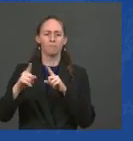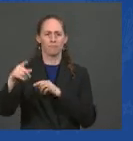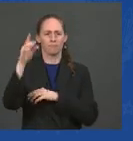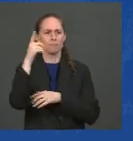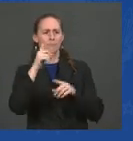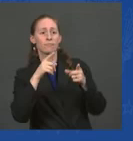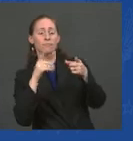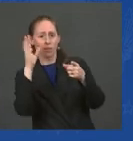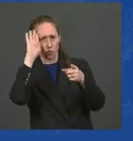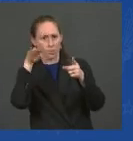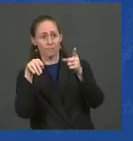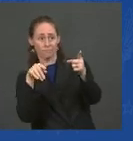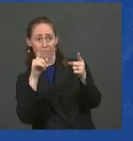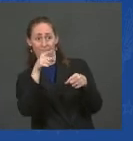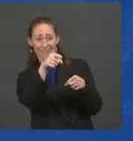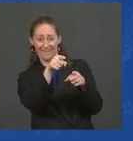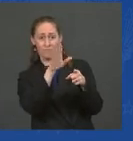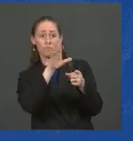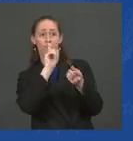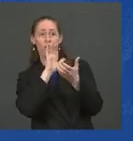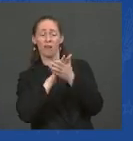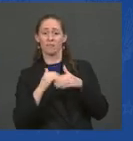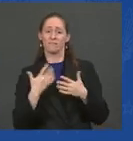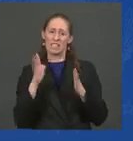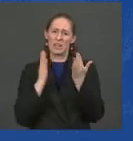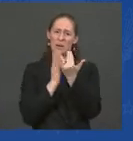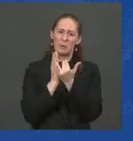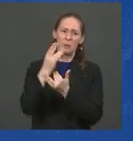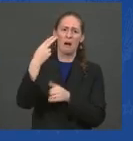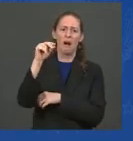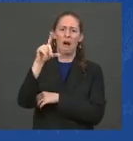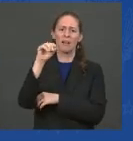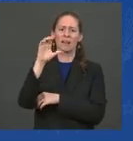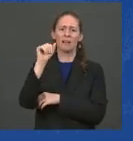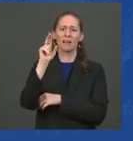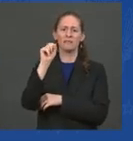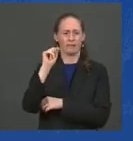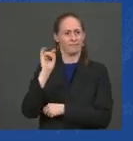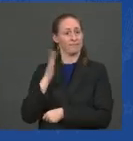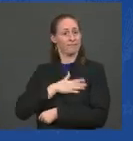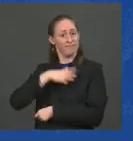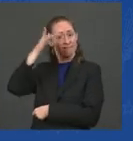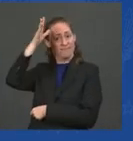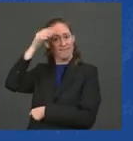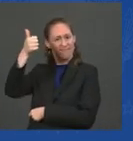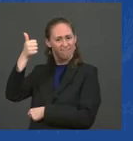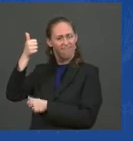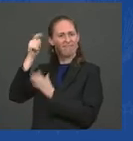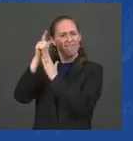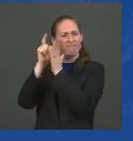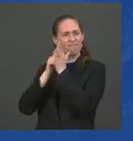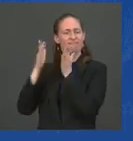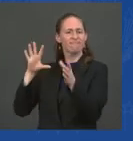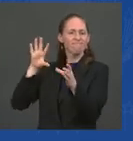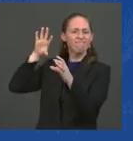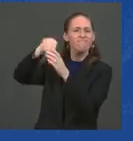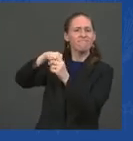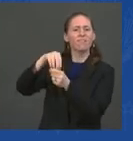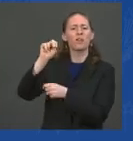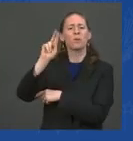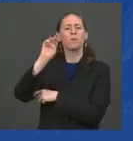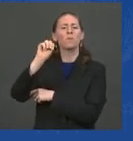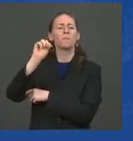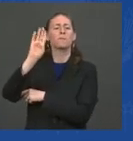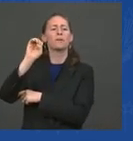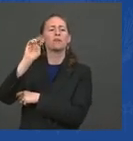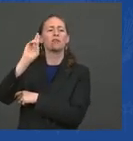my father's coming alive, if you will, at the Nuremberg trials. And so it would have been not quite the same event